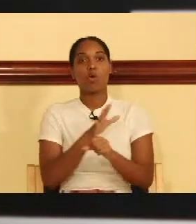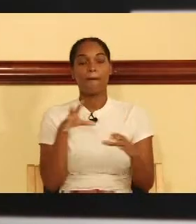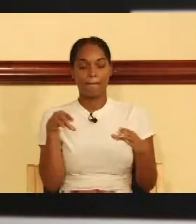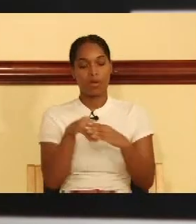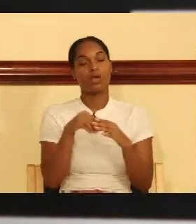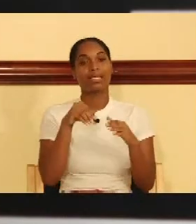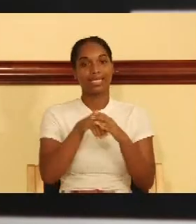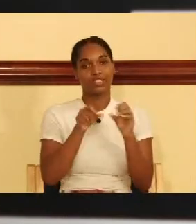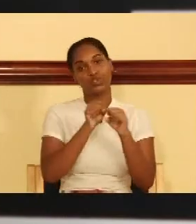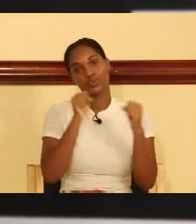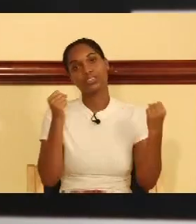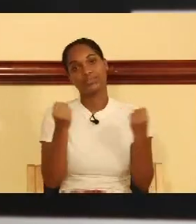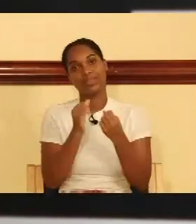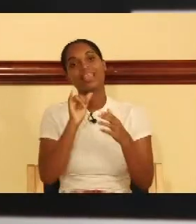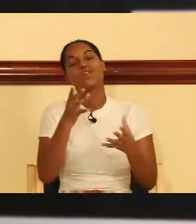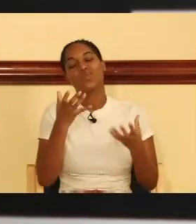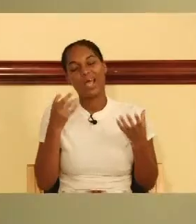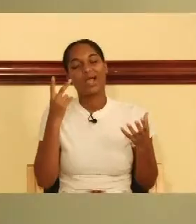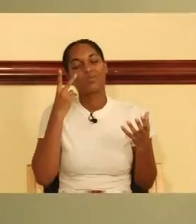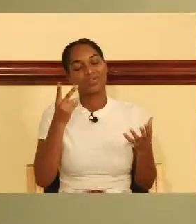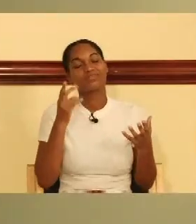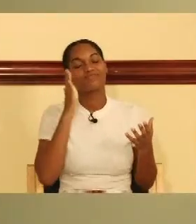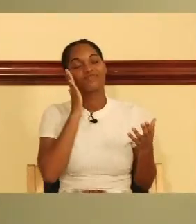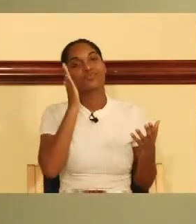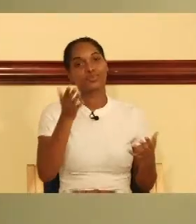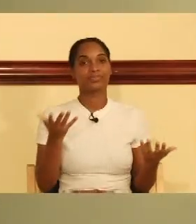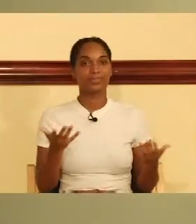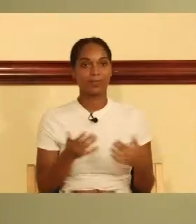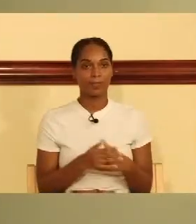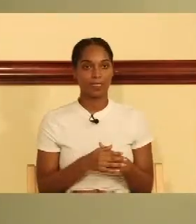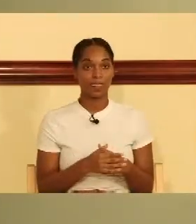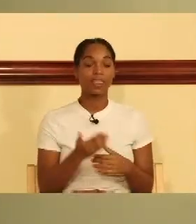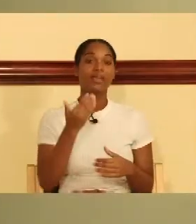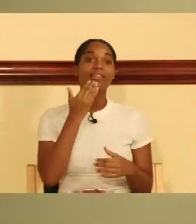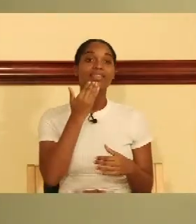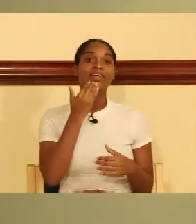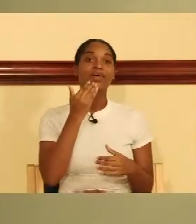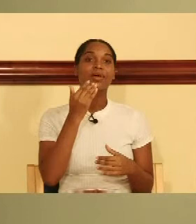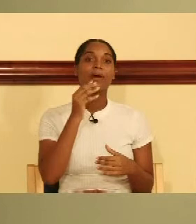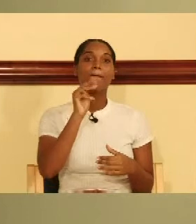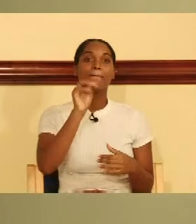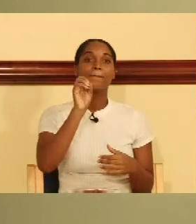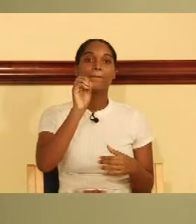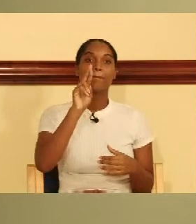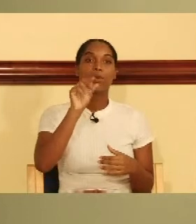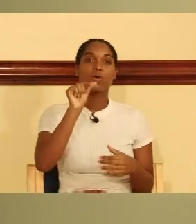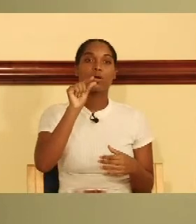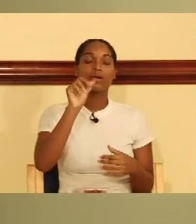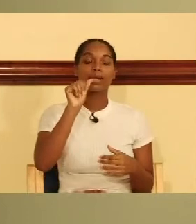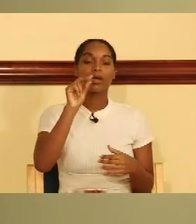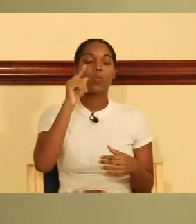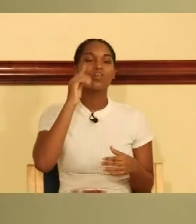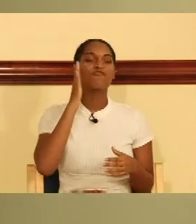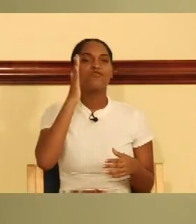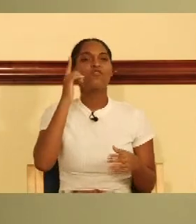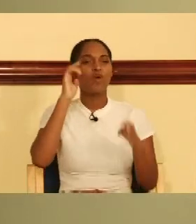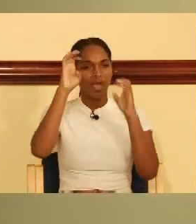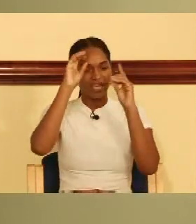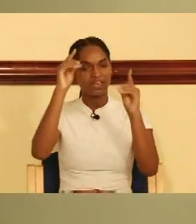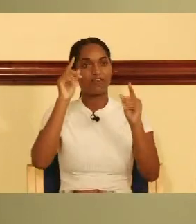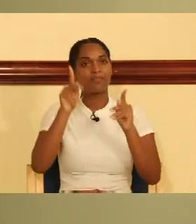in society. That's what I look forward to. Thank you. Dr. Anderson Morgan, future of education for persons with disabilities.